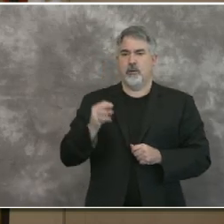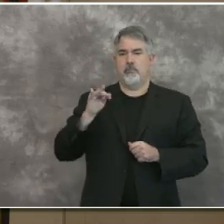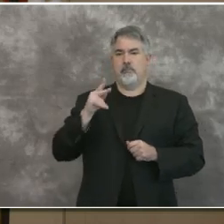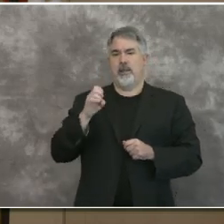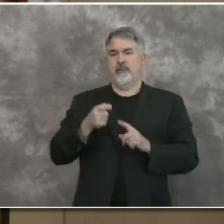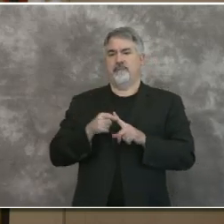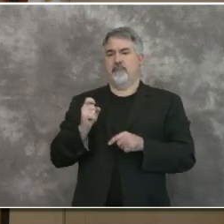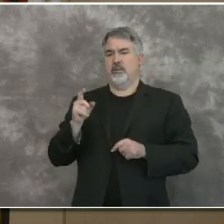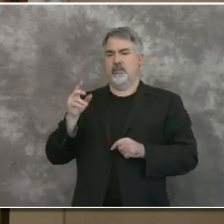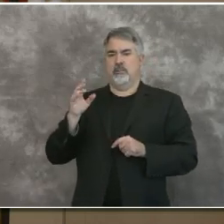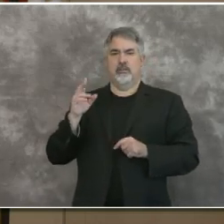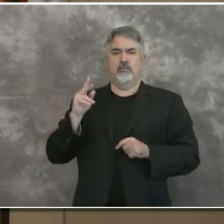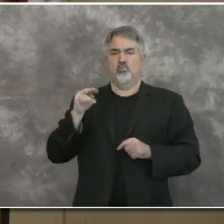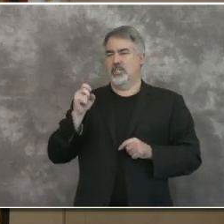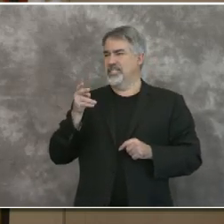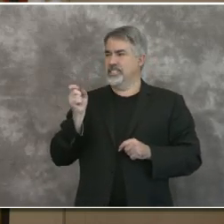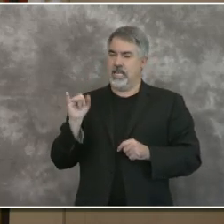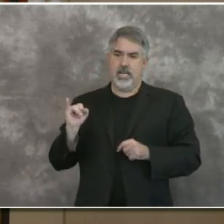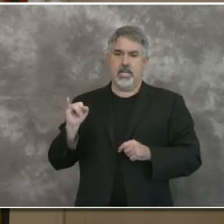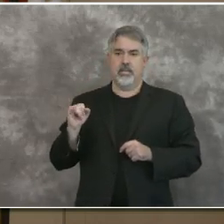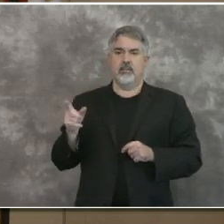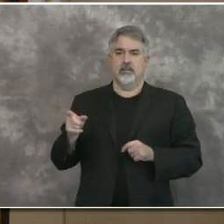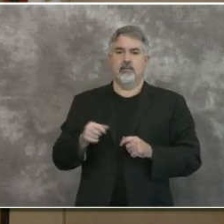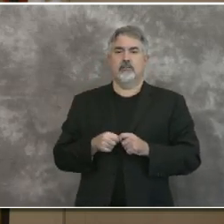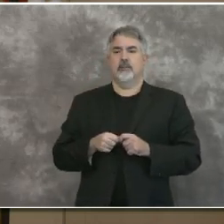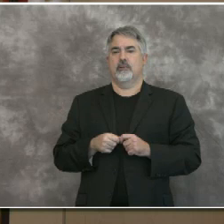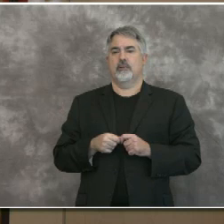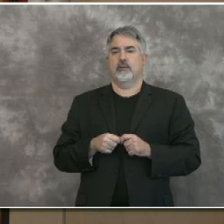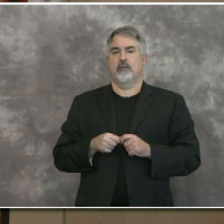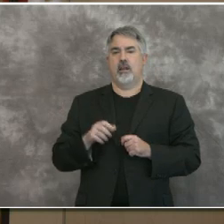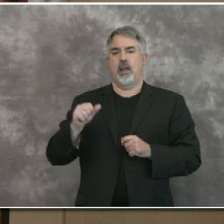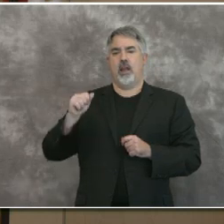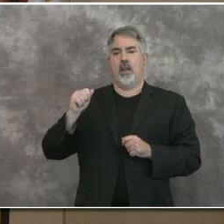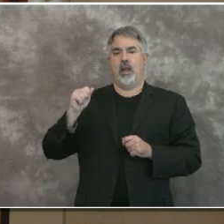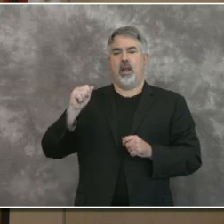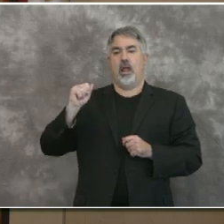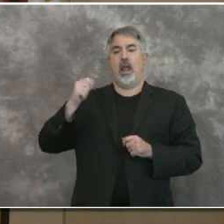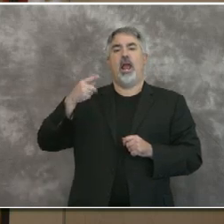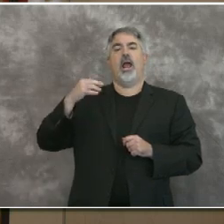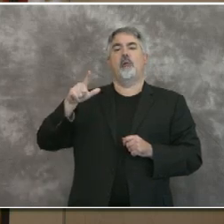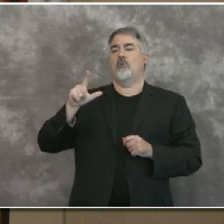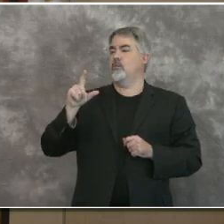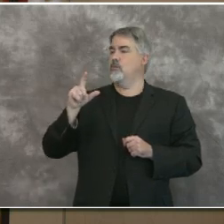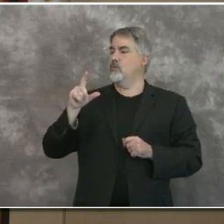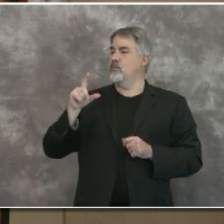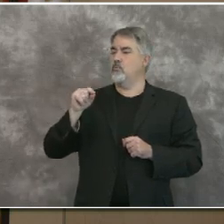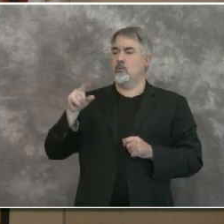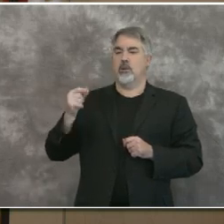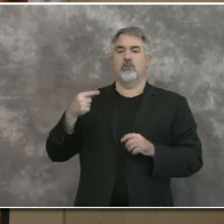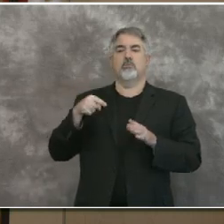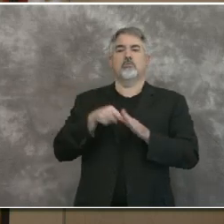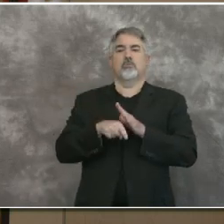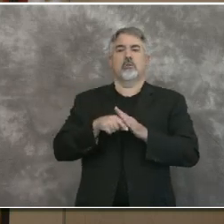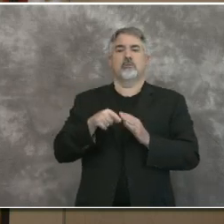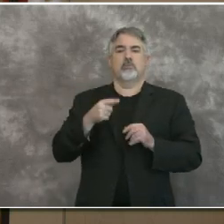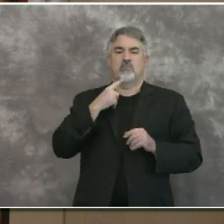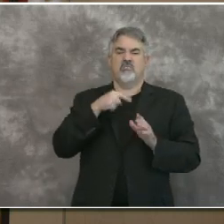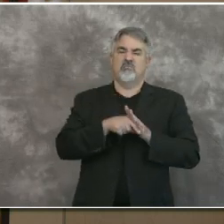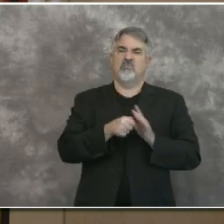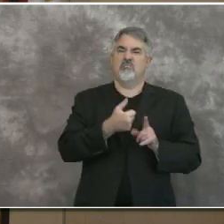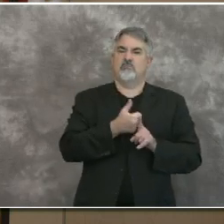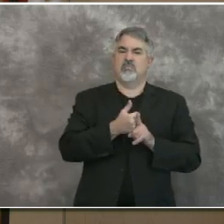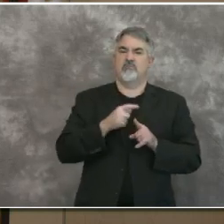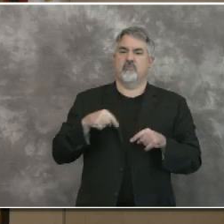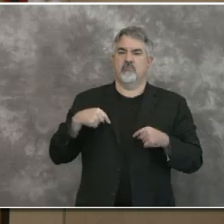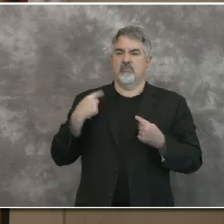are the suicide numbers for April 2020, and how do they compare to April 2019? Well, the